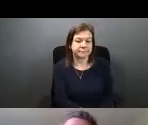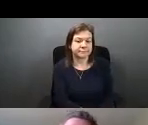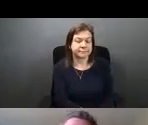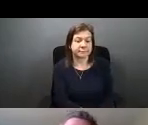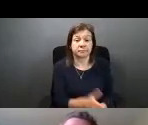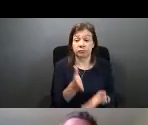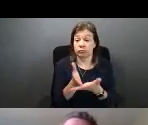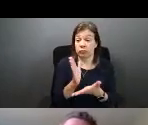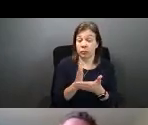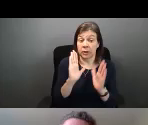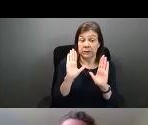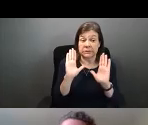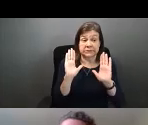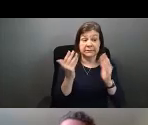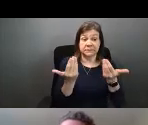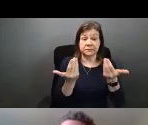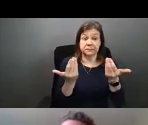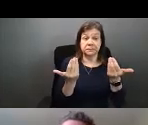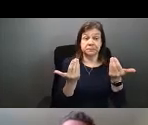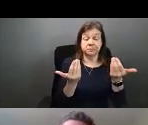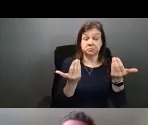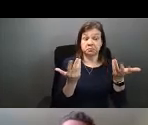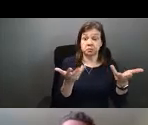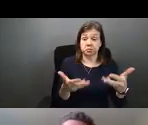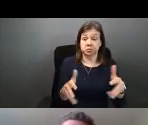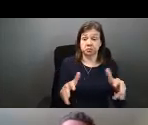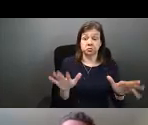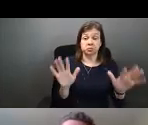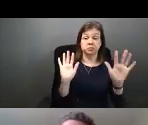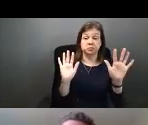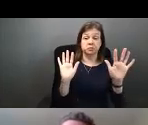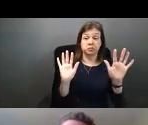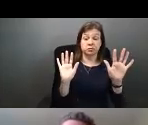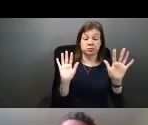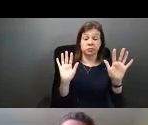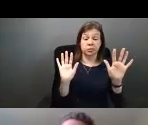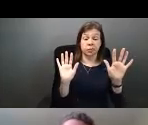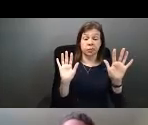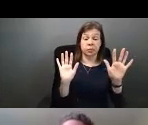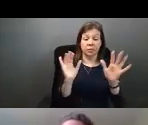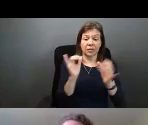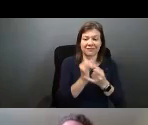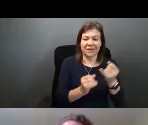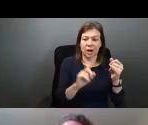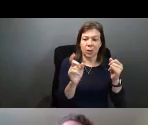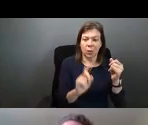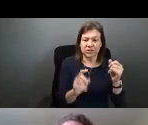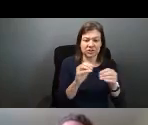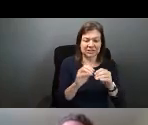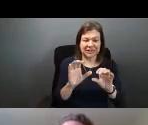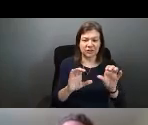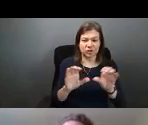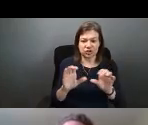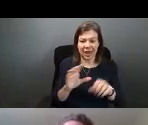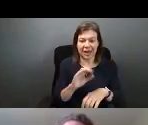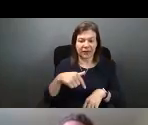All right, it looks like those are the last questions in the chat and the